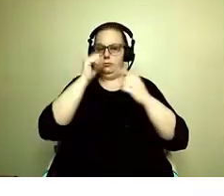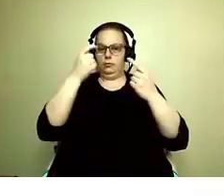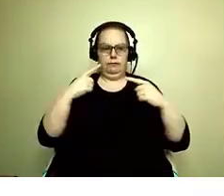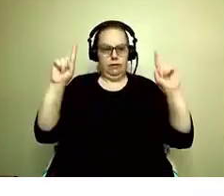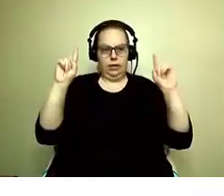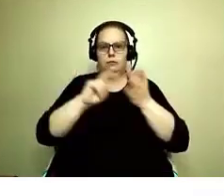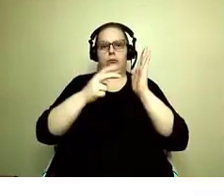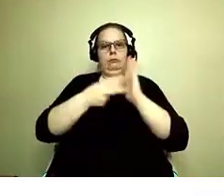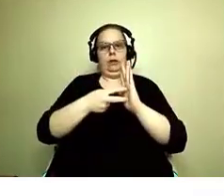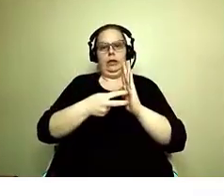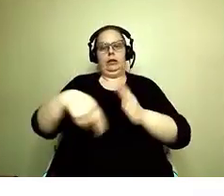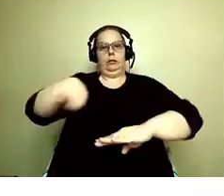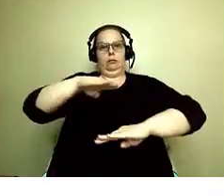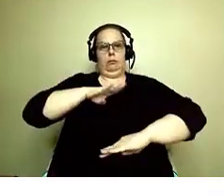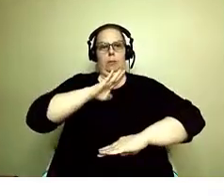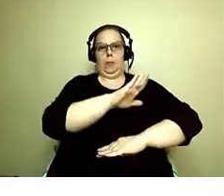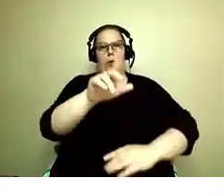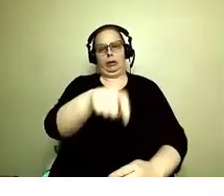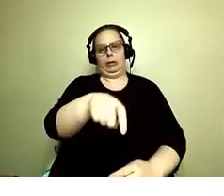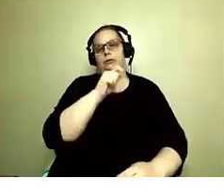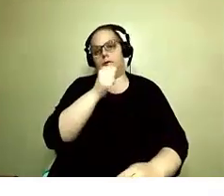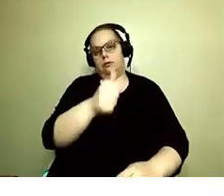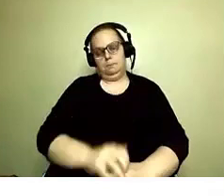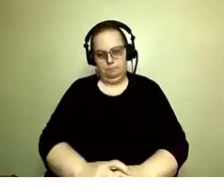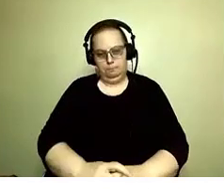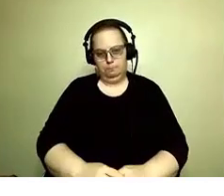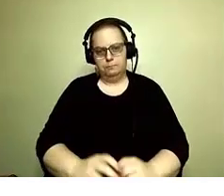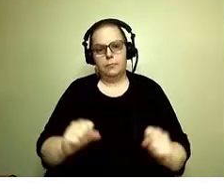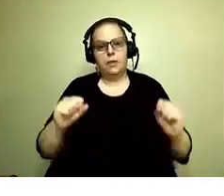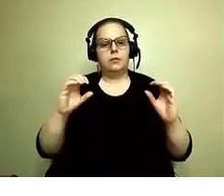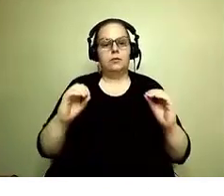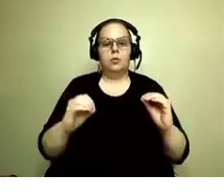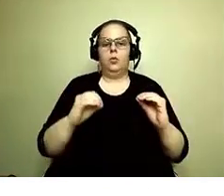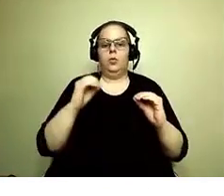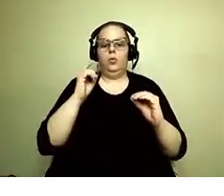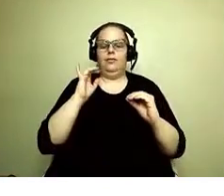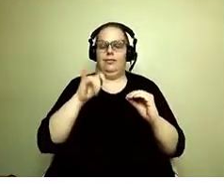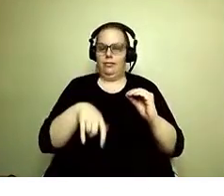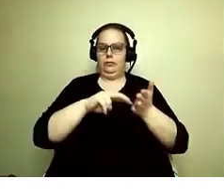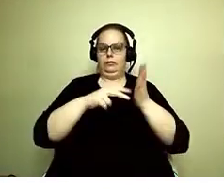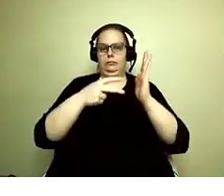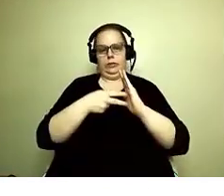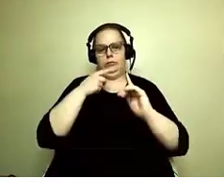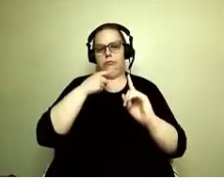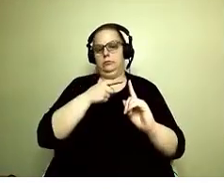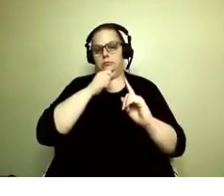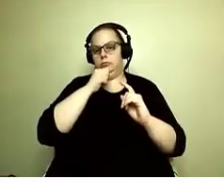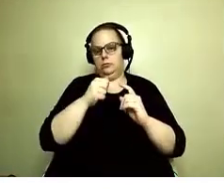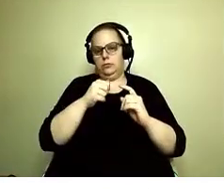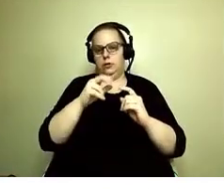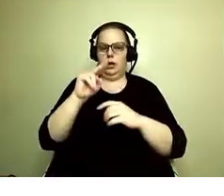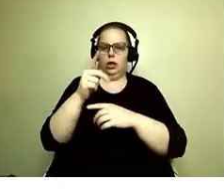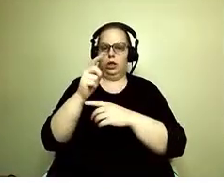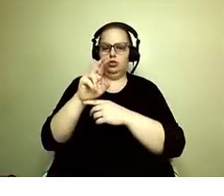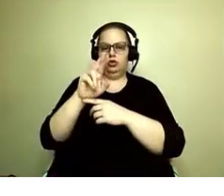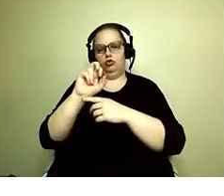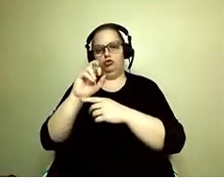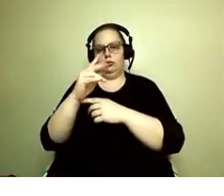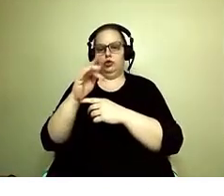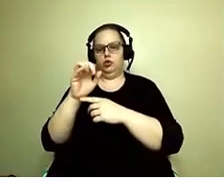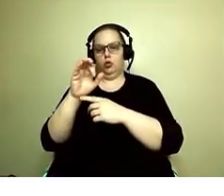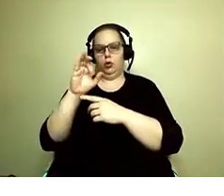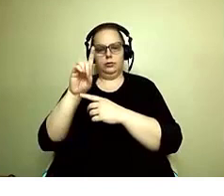need when they need it and the way they need it. So this is what we mean by under-resourced and inequitably